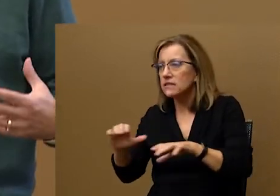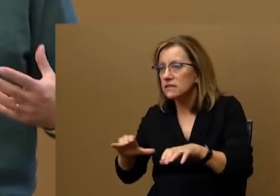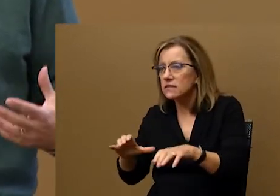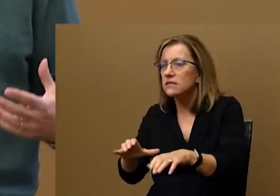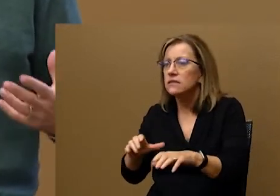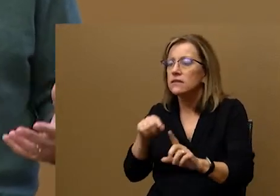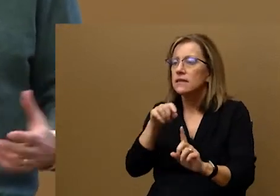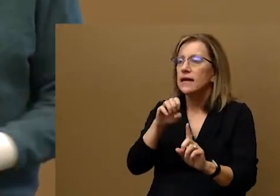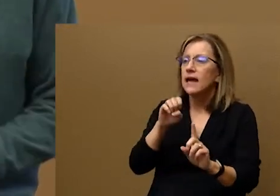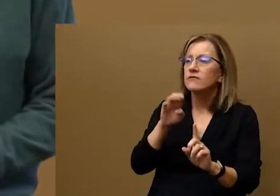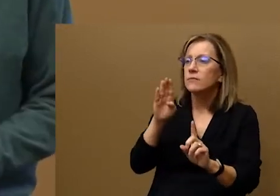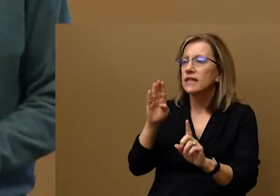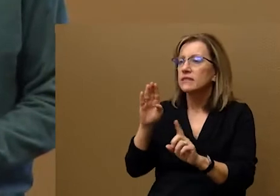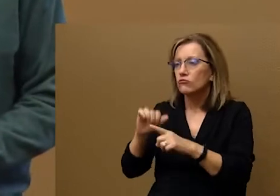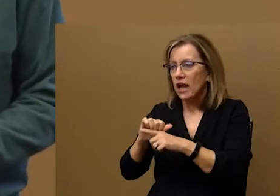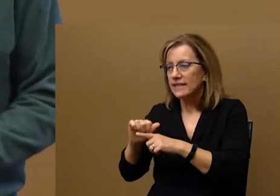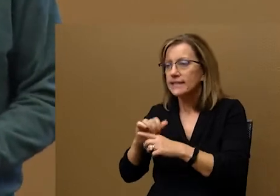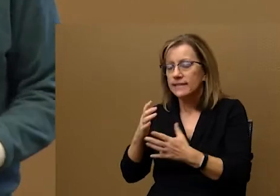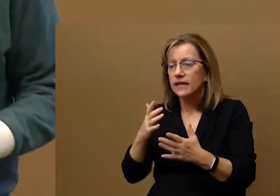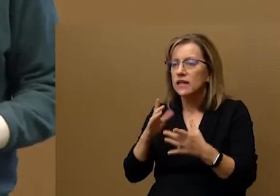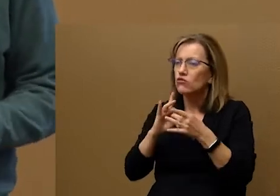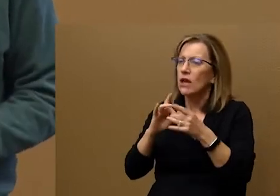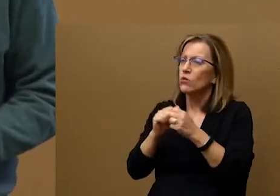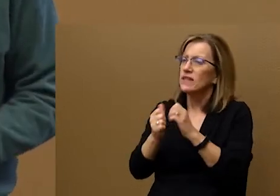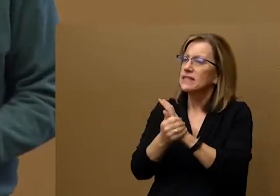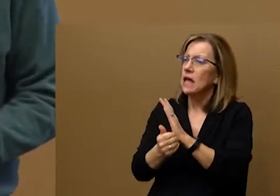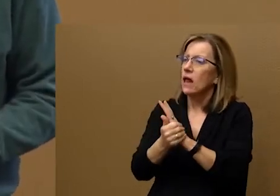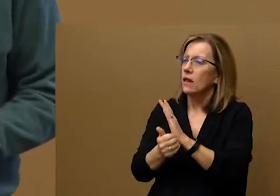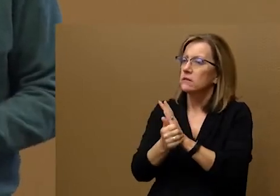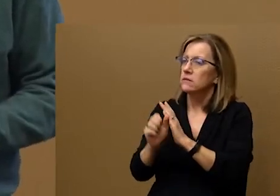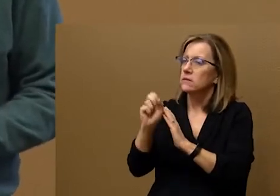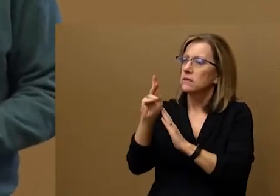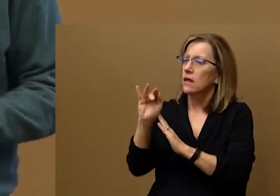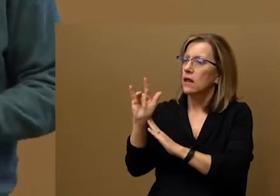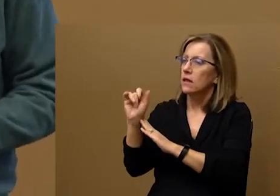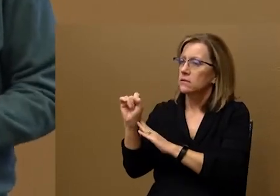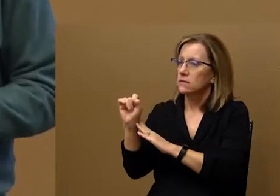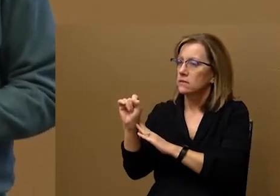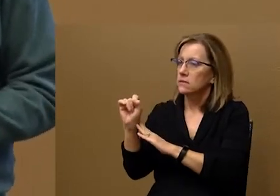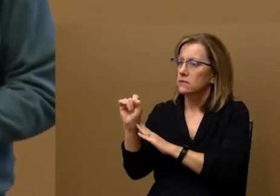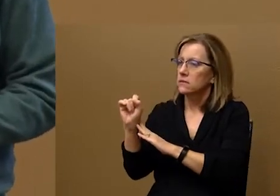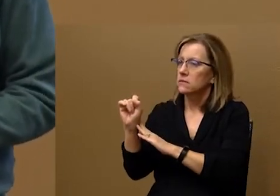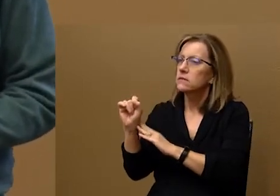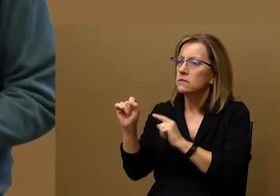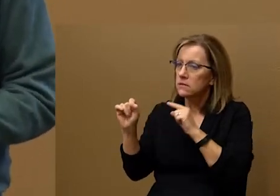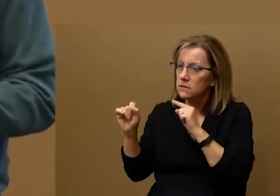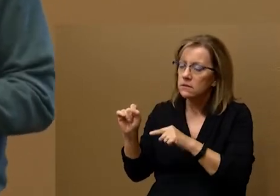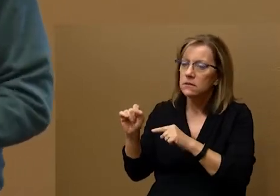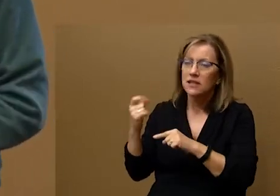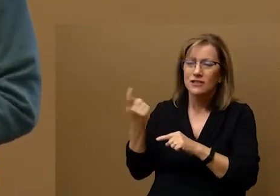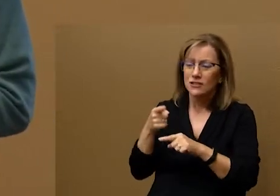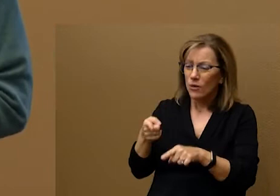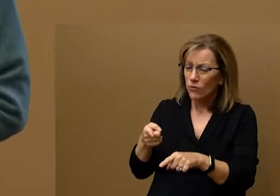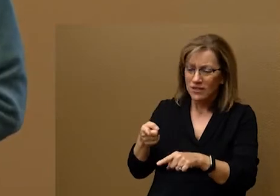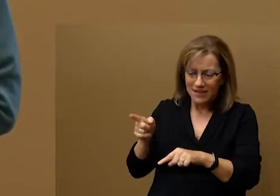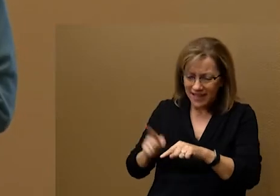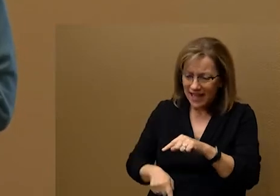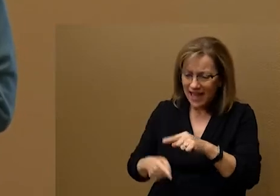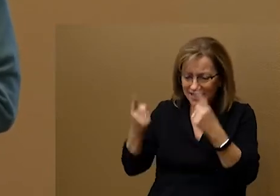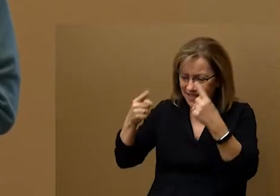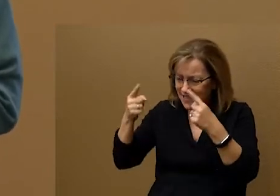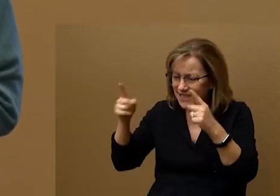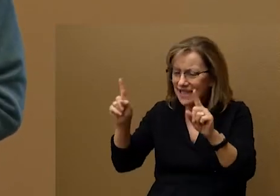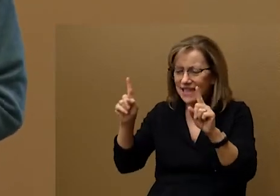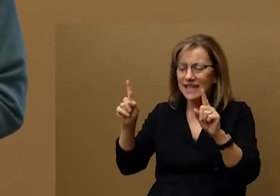call evidence-based practice, has to do with skills. The assumption all the time is if somebody is